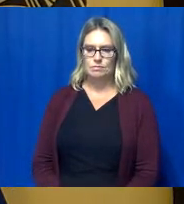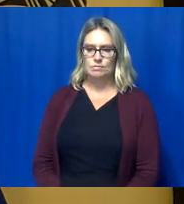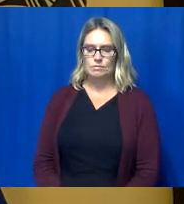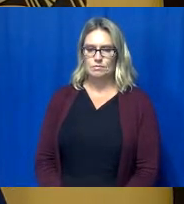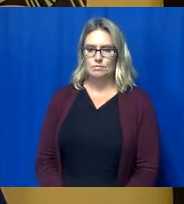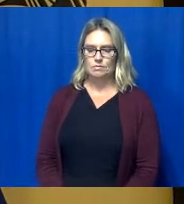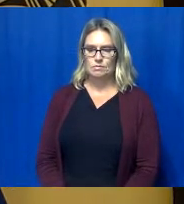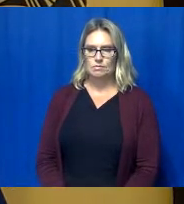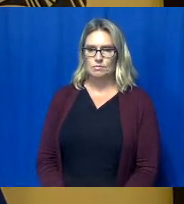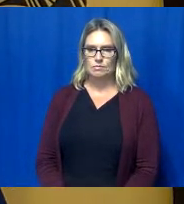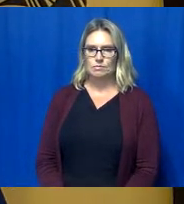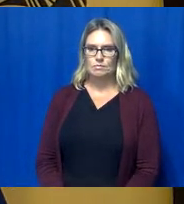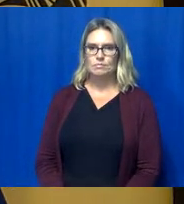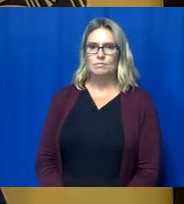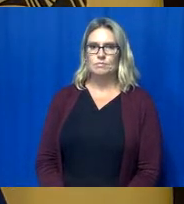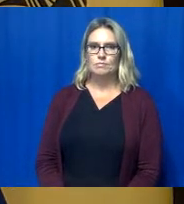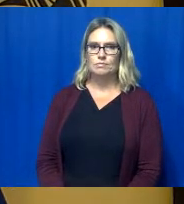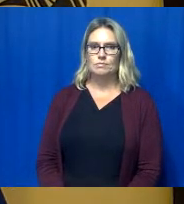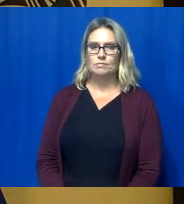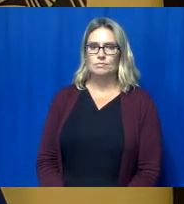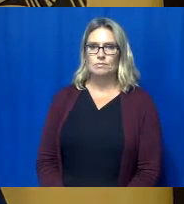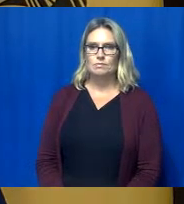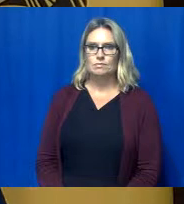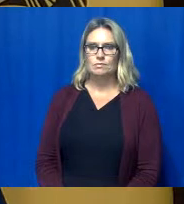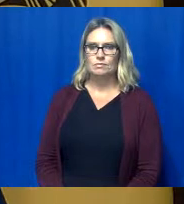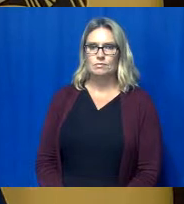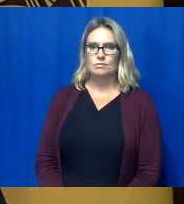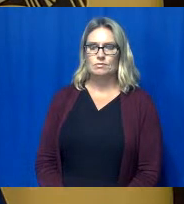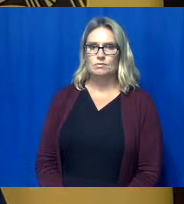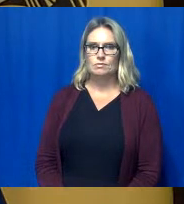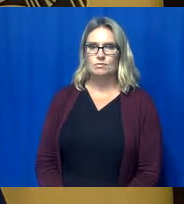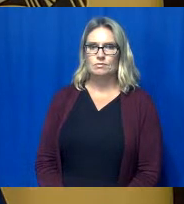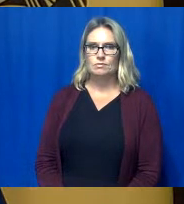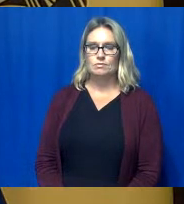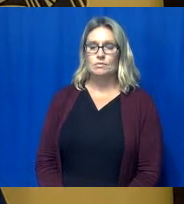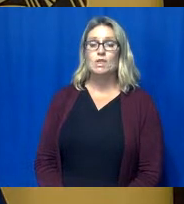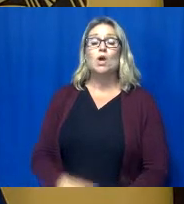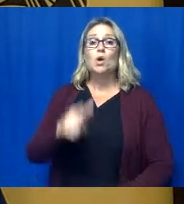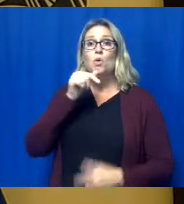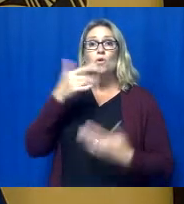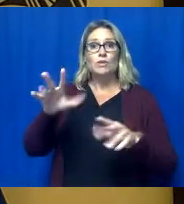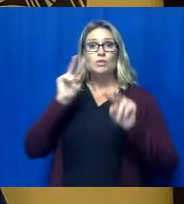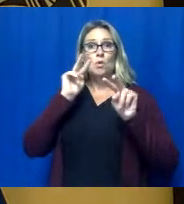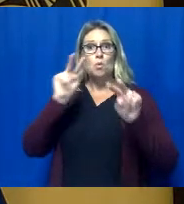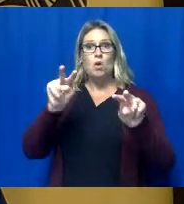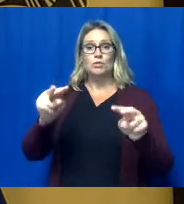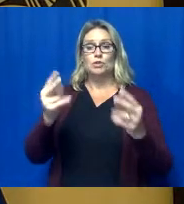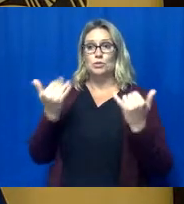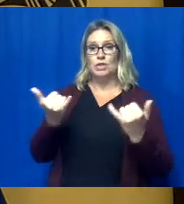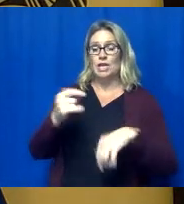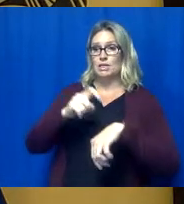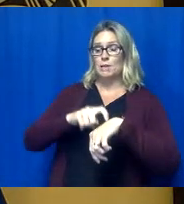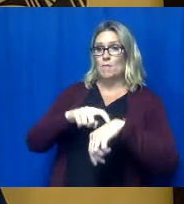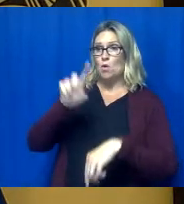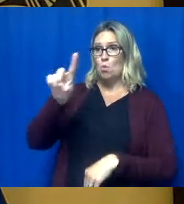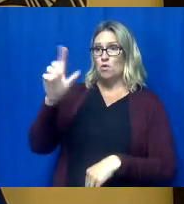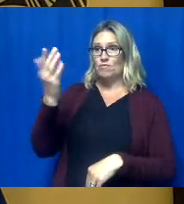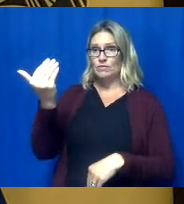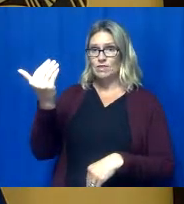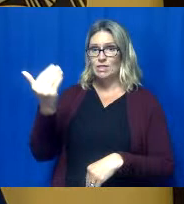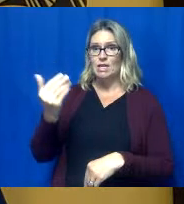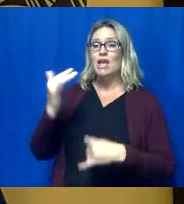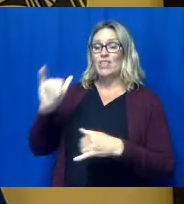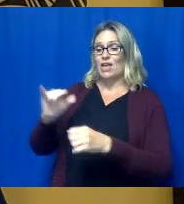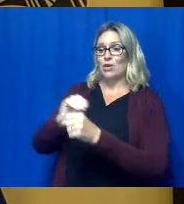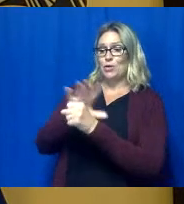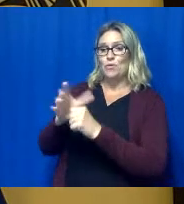deaths. Who participated in the technical briefing for providing us with the important information about how COVID-19 is currently impacting